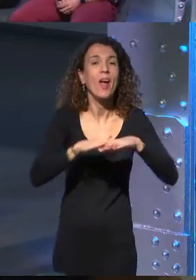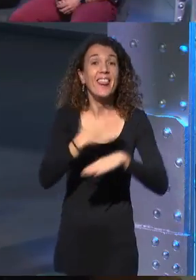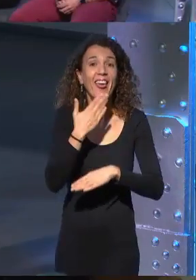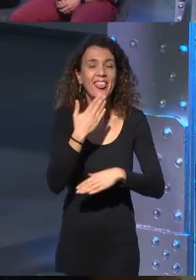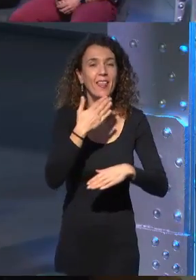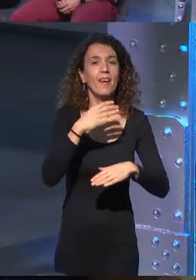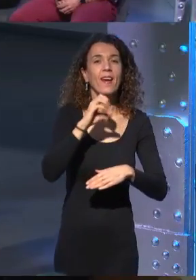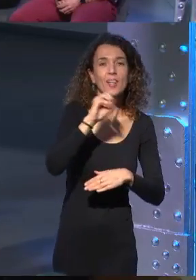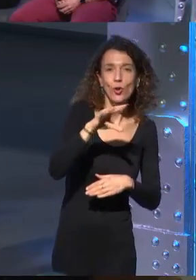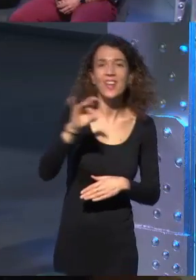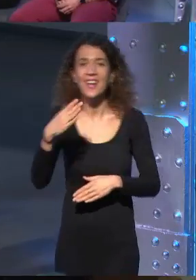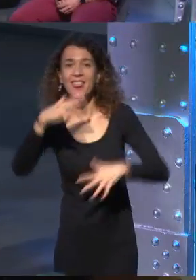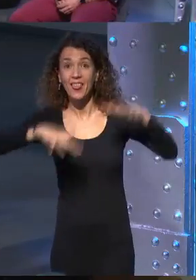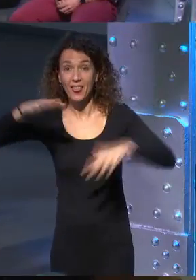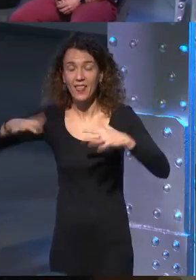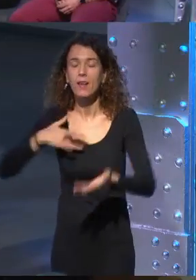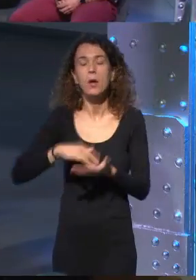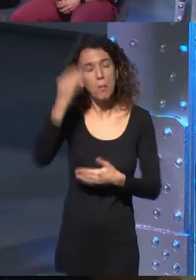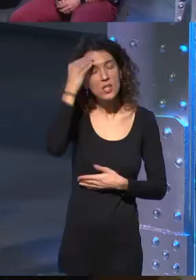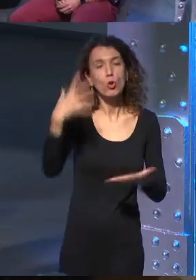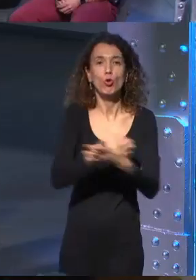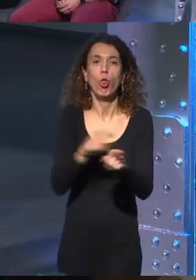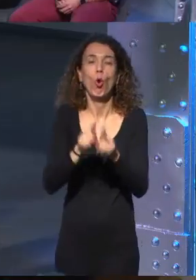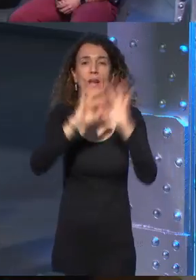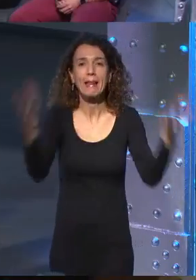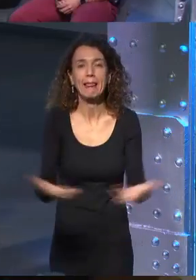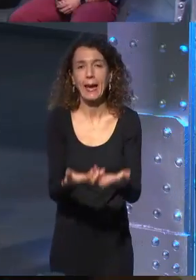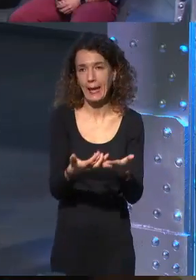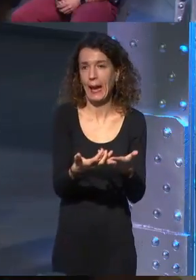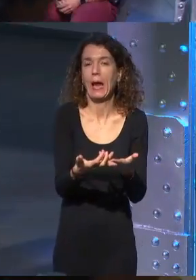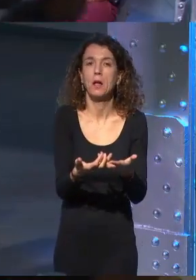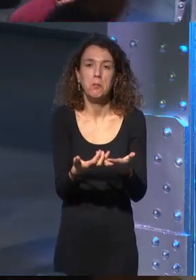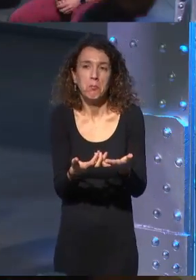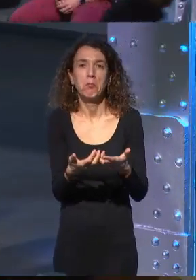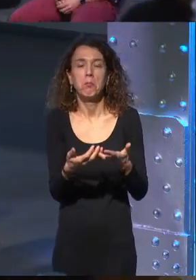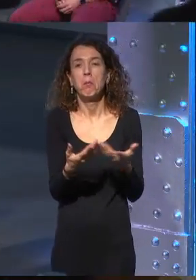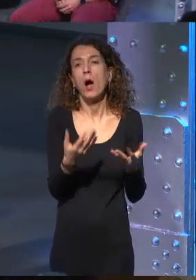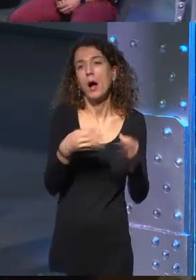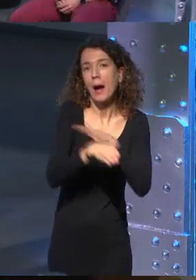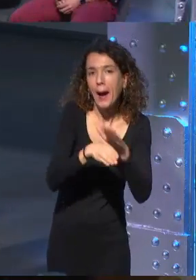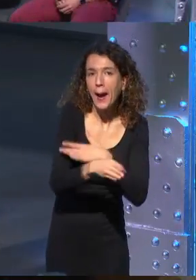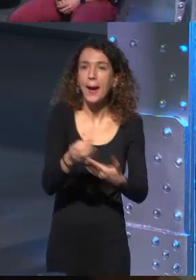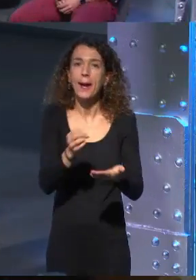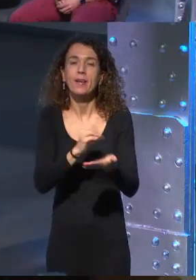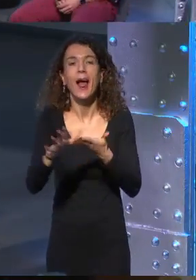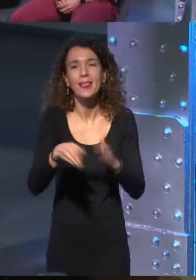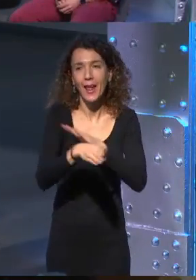us. For example, it's a difficult topic because it seems that everything is for free on the